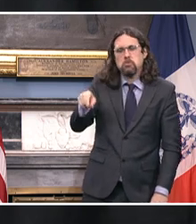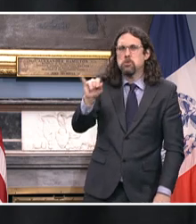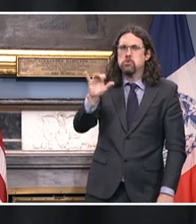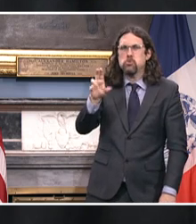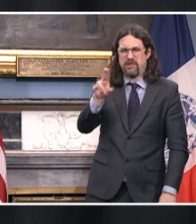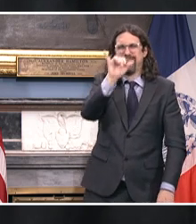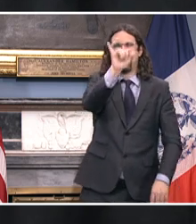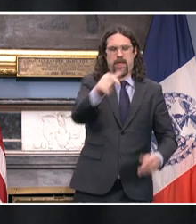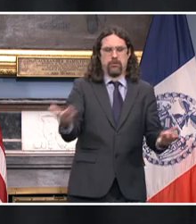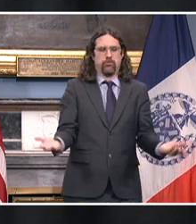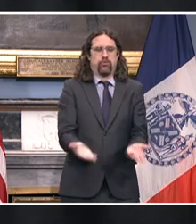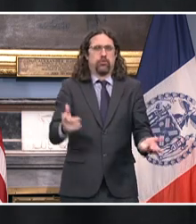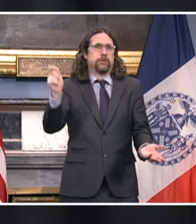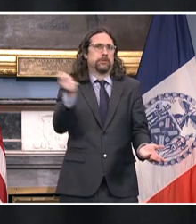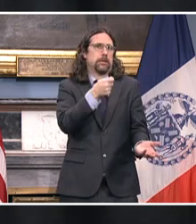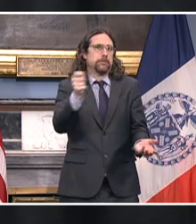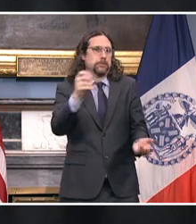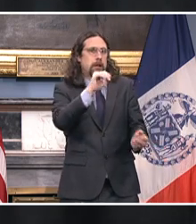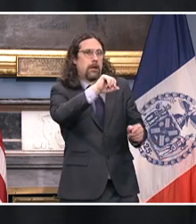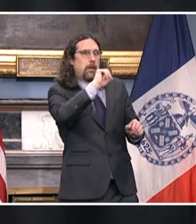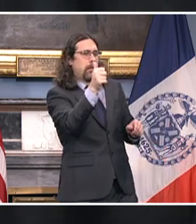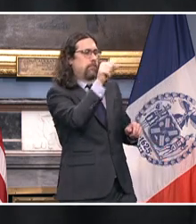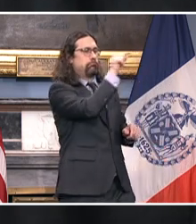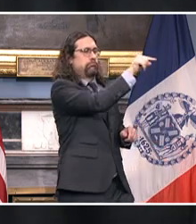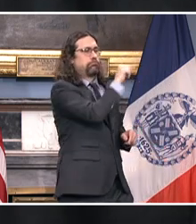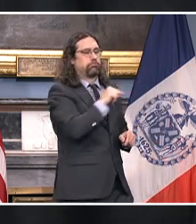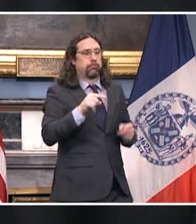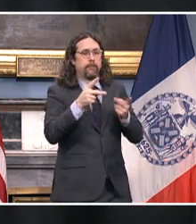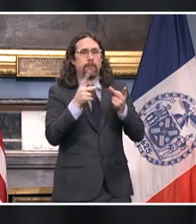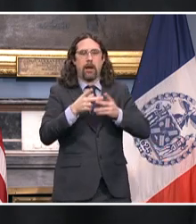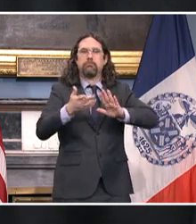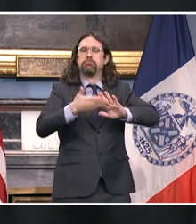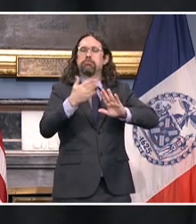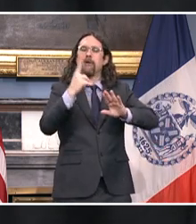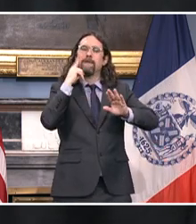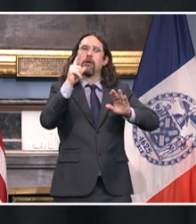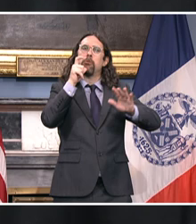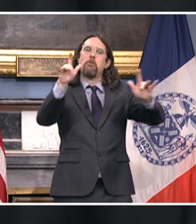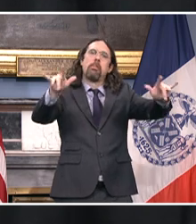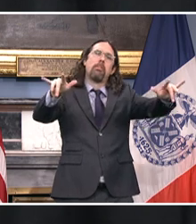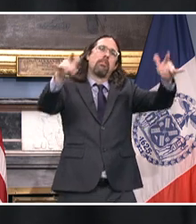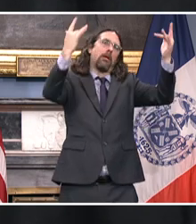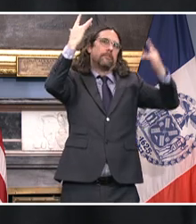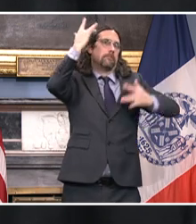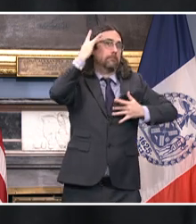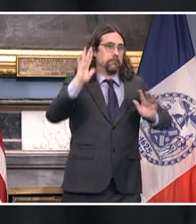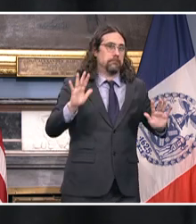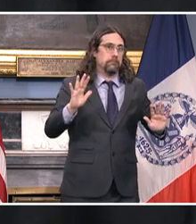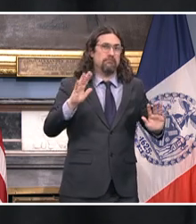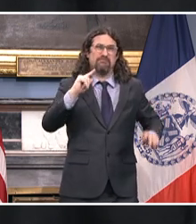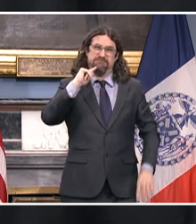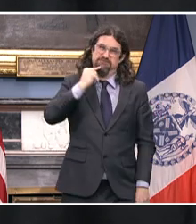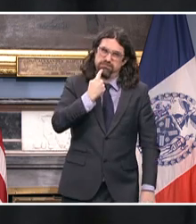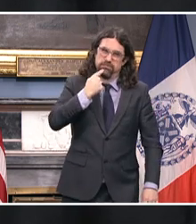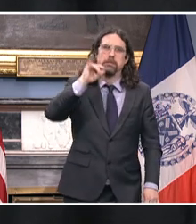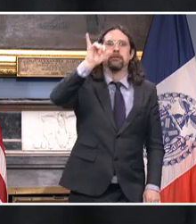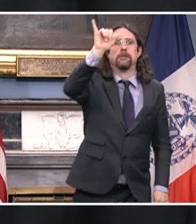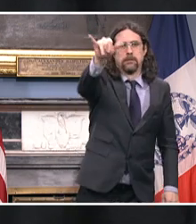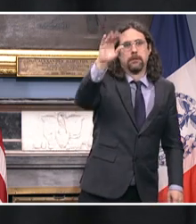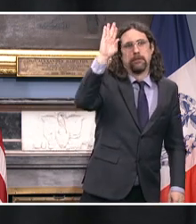to that low-level transmission. We will need testing, and we will need a lot of testing, and we'll need more testing than we have right